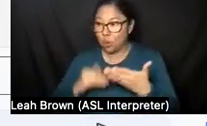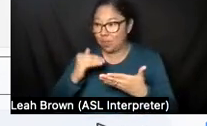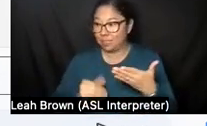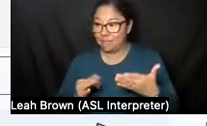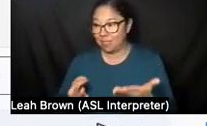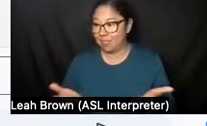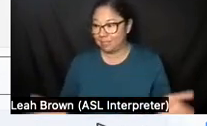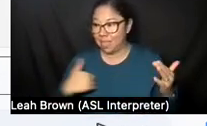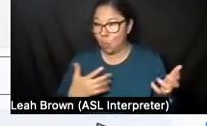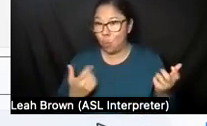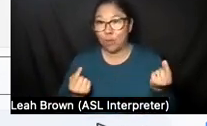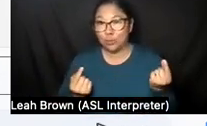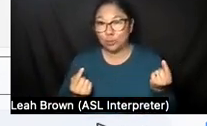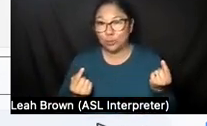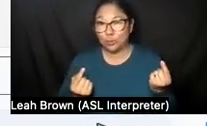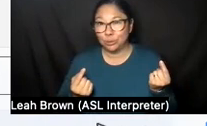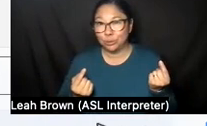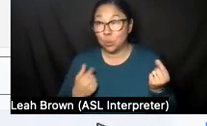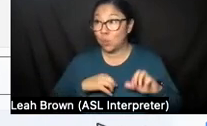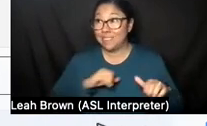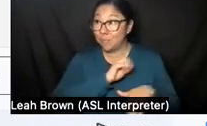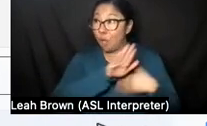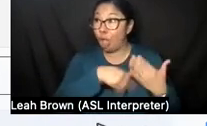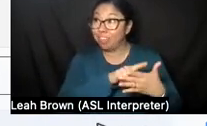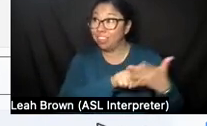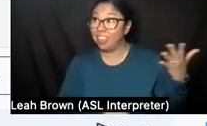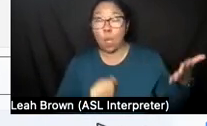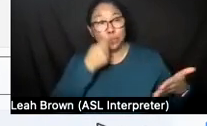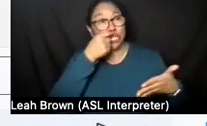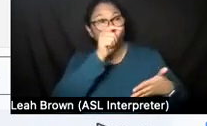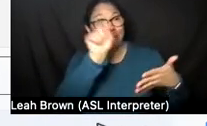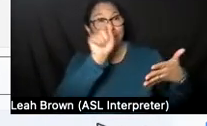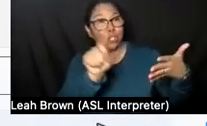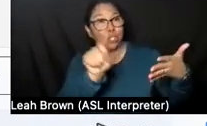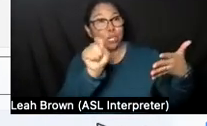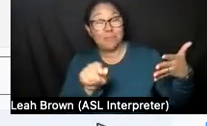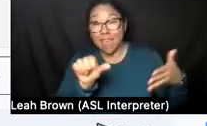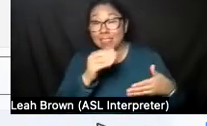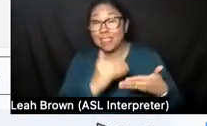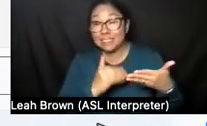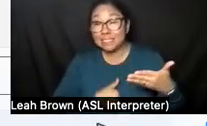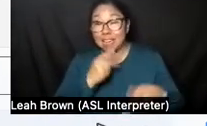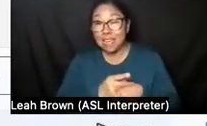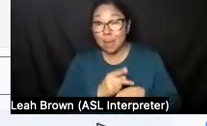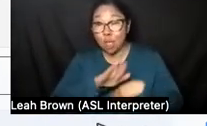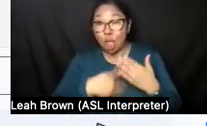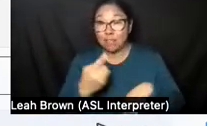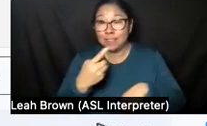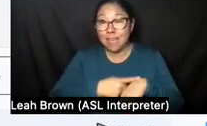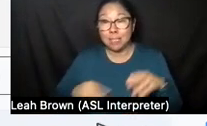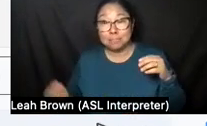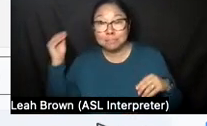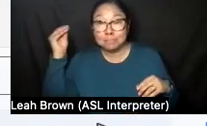we did them all. Oh, and I was like, nice. So I was checking them off, because I carried that list the whole day. And I was like, so I realized, yeah, if you